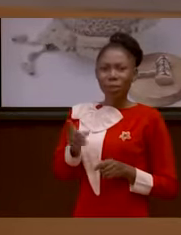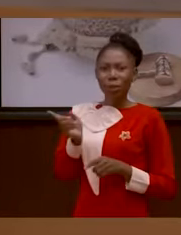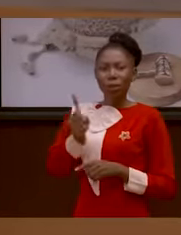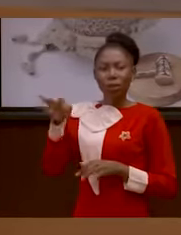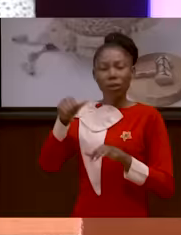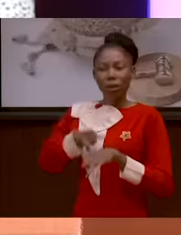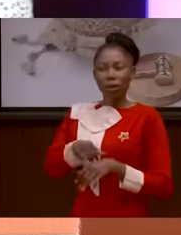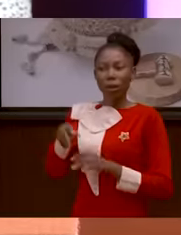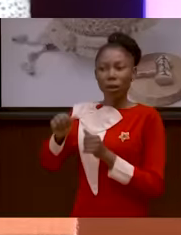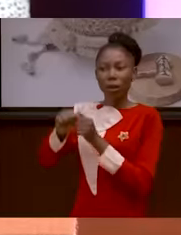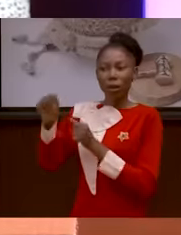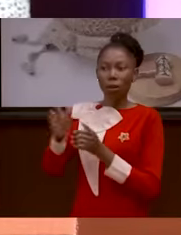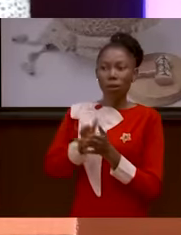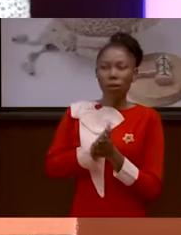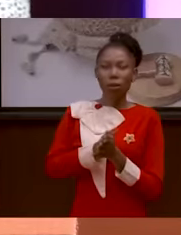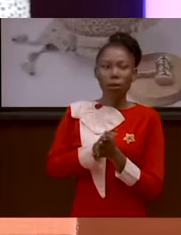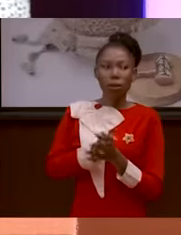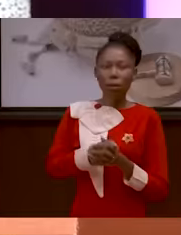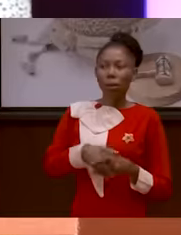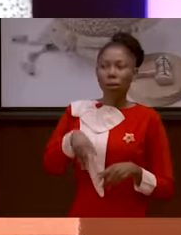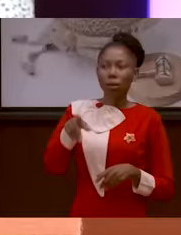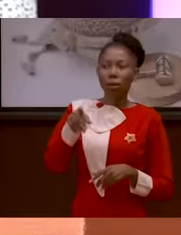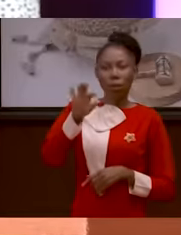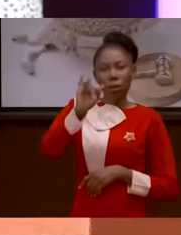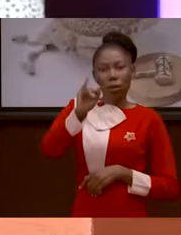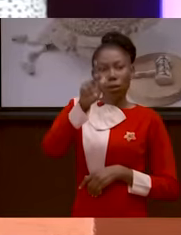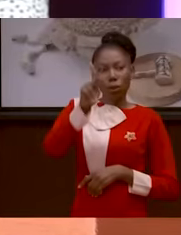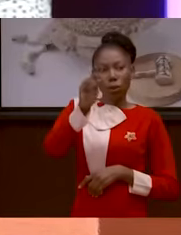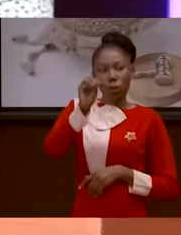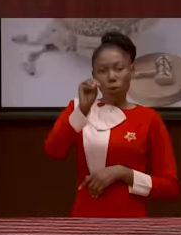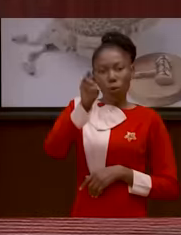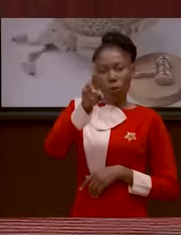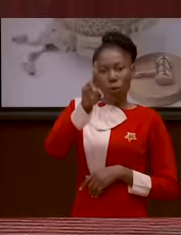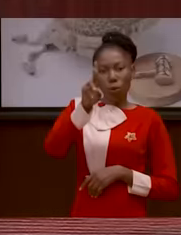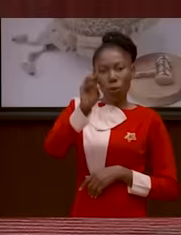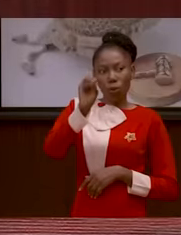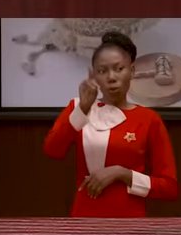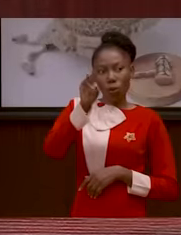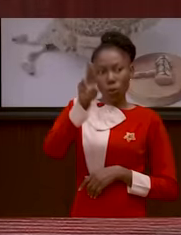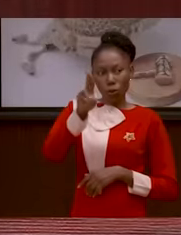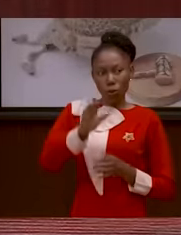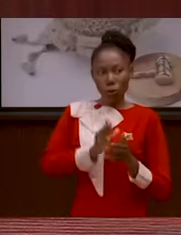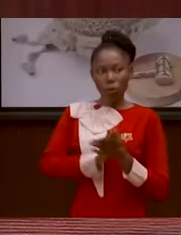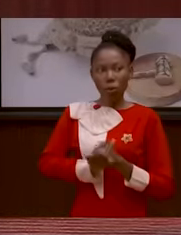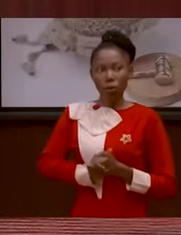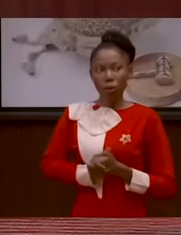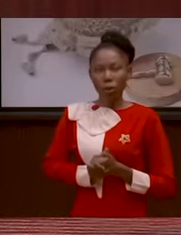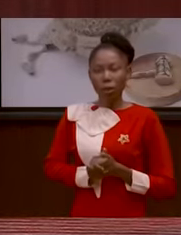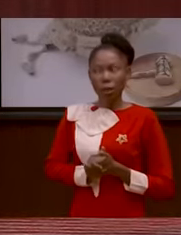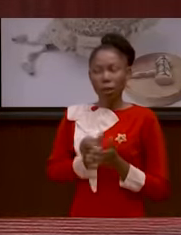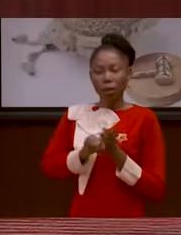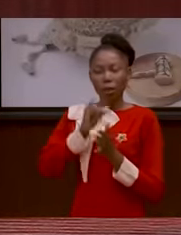Agri-Sai. Where do you stay? I stay at Korodu. Where? Korodu. In Korodu. Yeah. That's one end of town to the